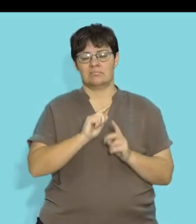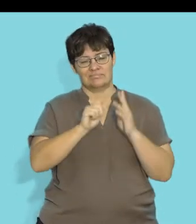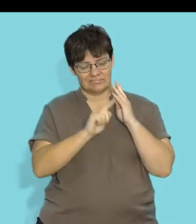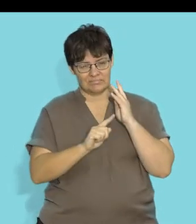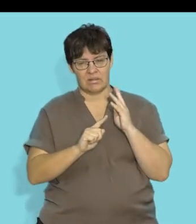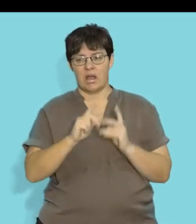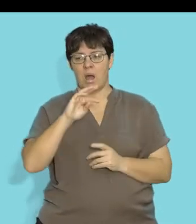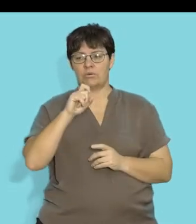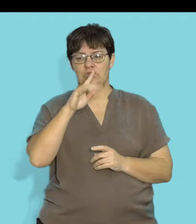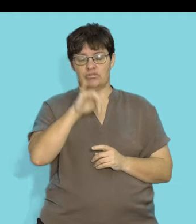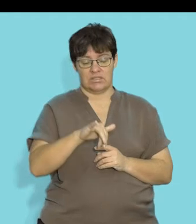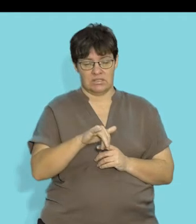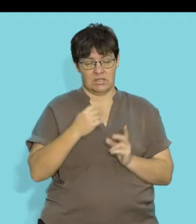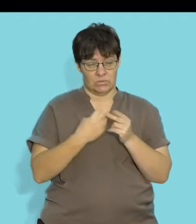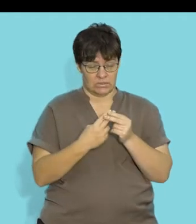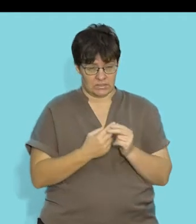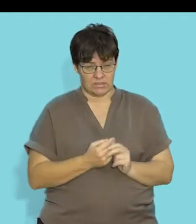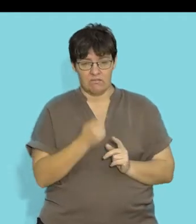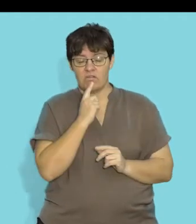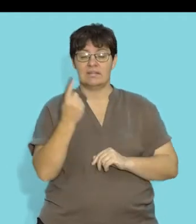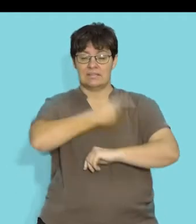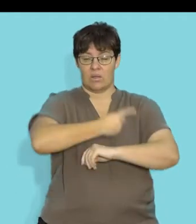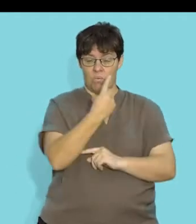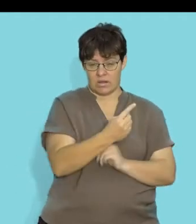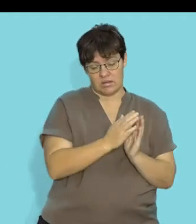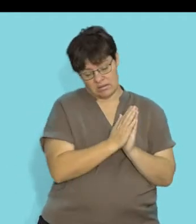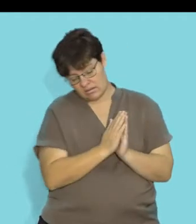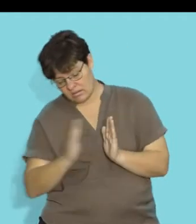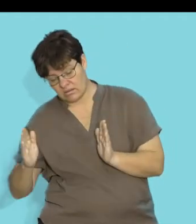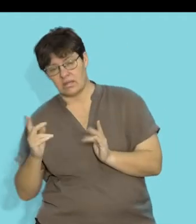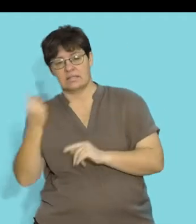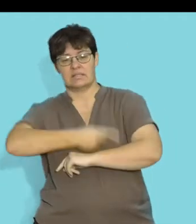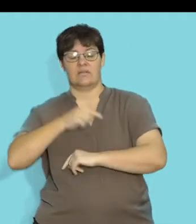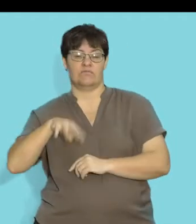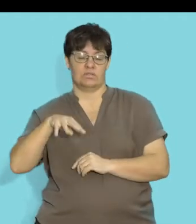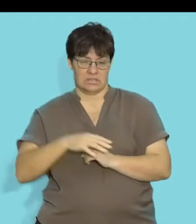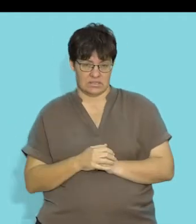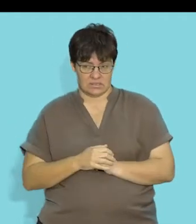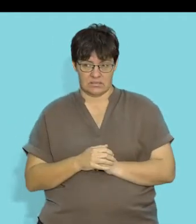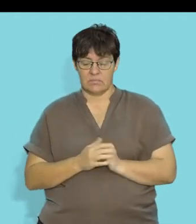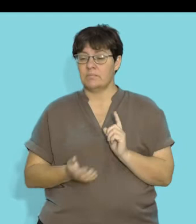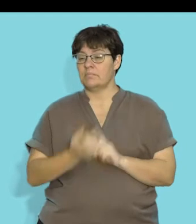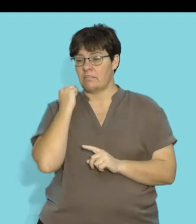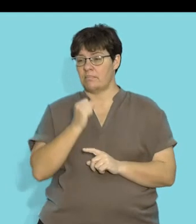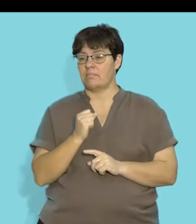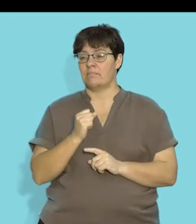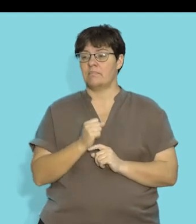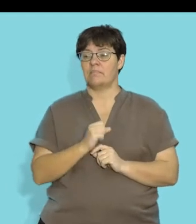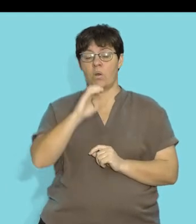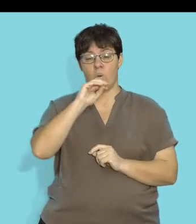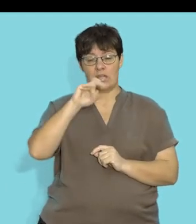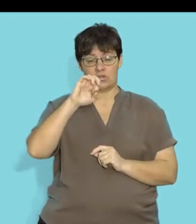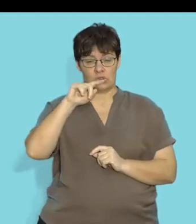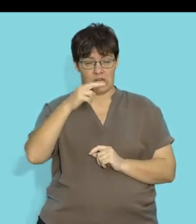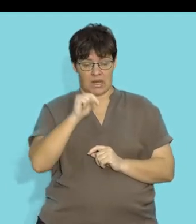arbitrary units, and these are hormones that are produced from day 1 all the way up until day 14. And we find that